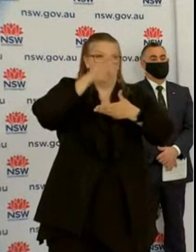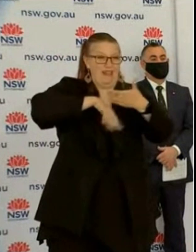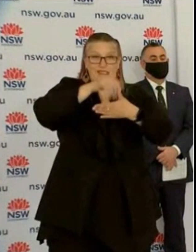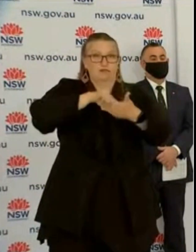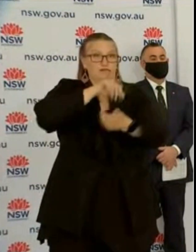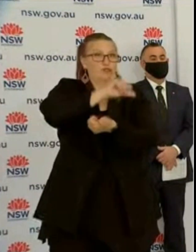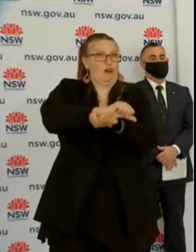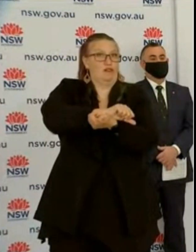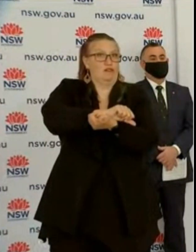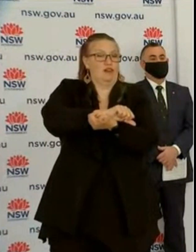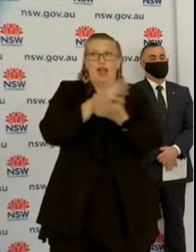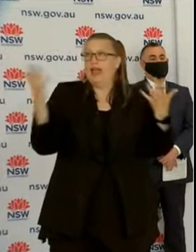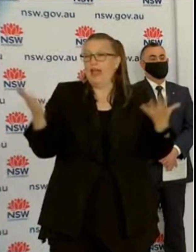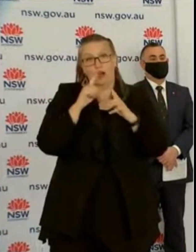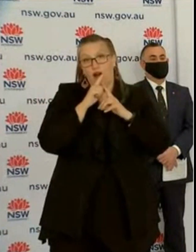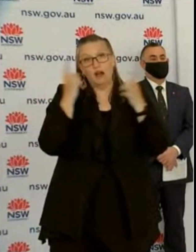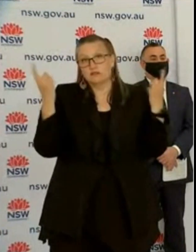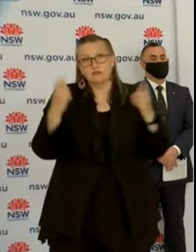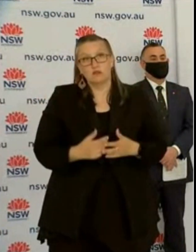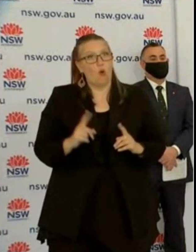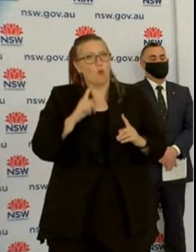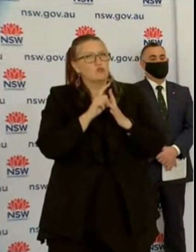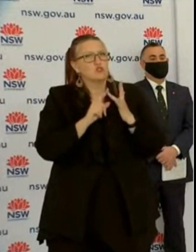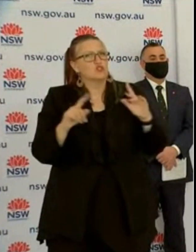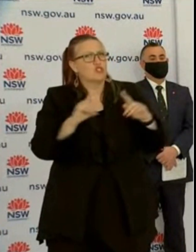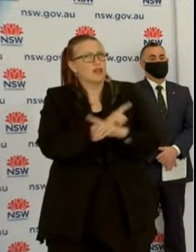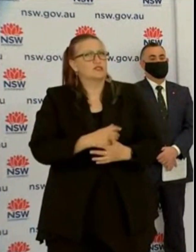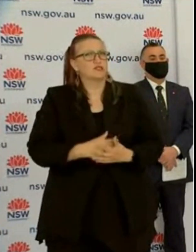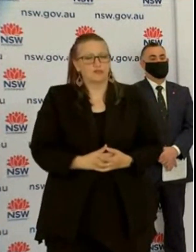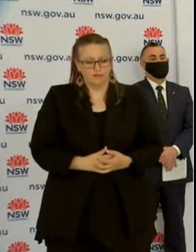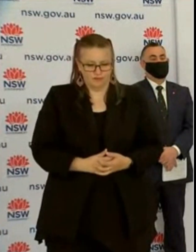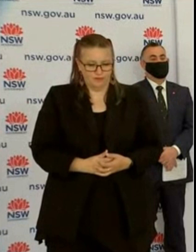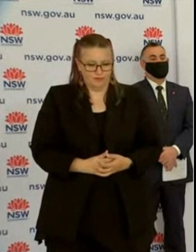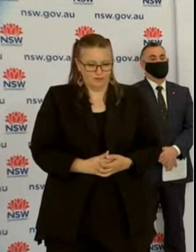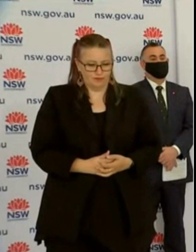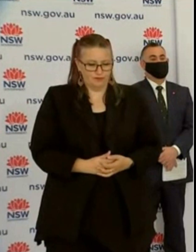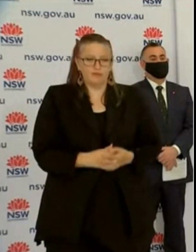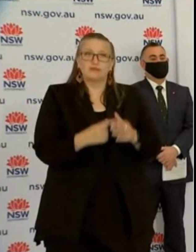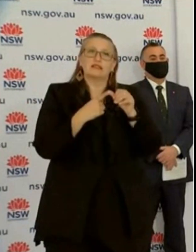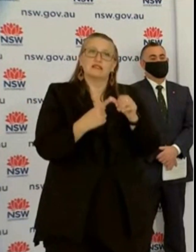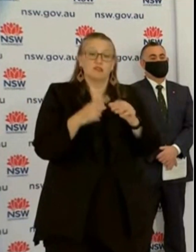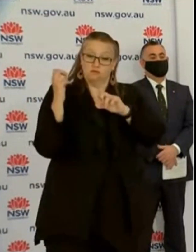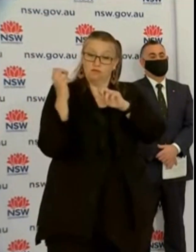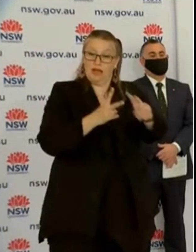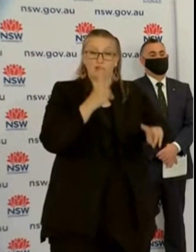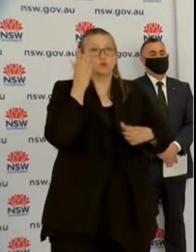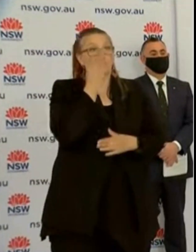has outlined, the return to school plan was done in consultation with our health experts. In a staged way, in a very safe way, and obviously in the